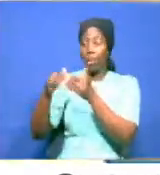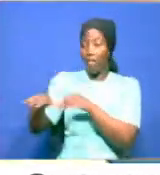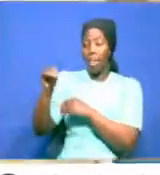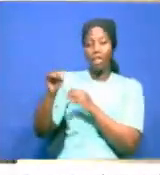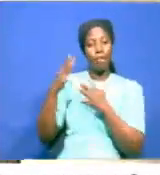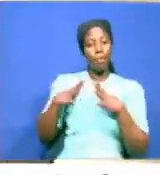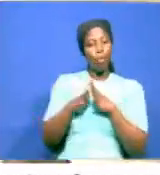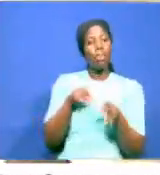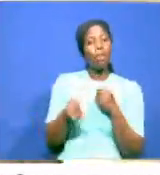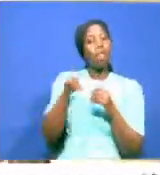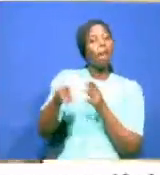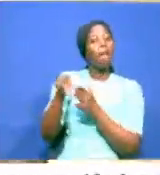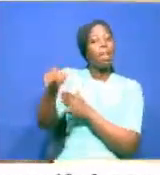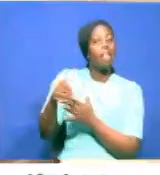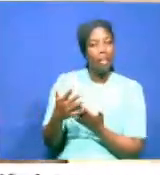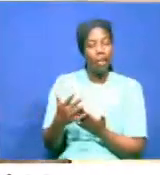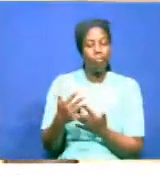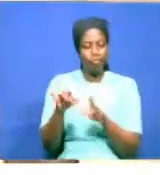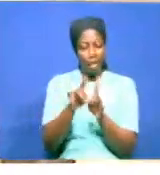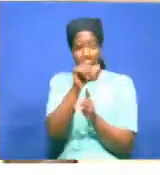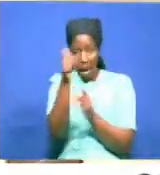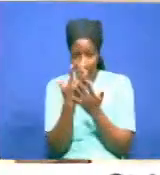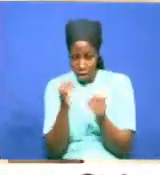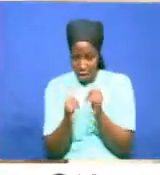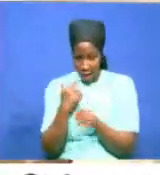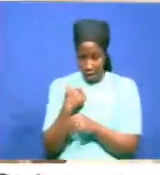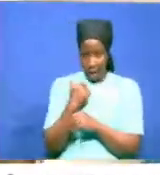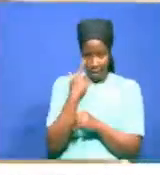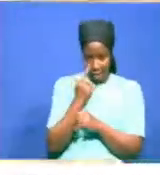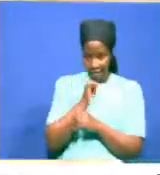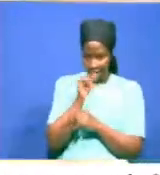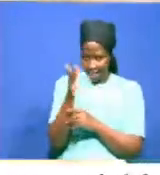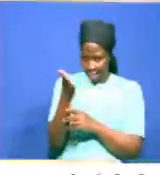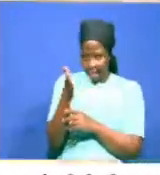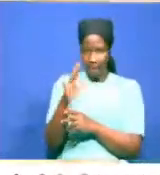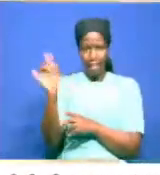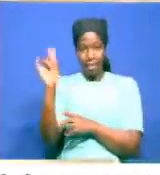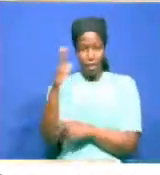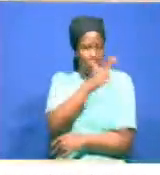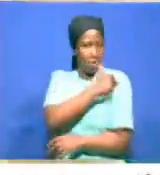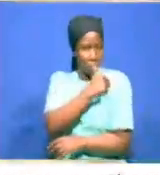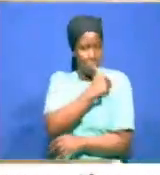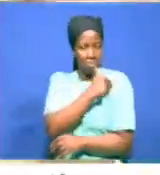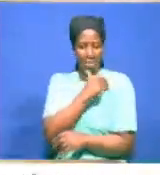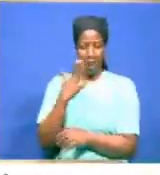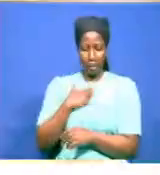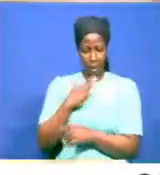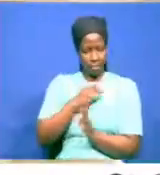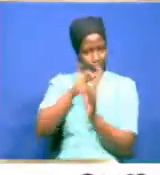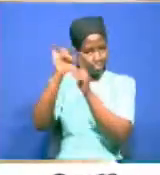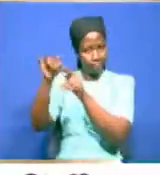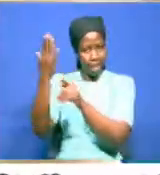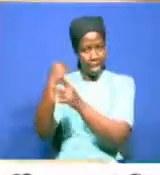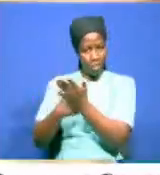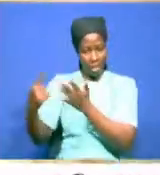And another thing I've also observed, even Nairobi Hospital, when I went there, last week, you'll find you also